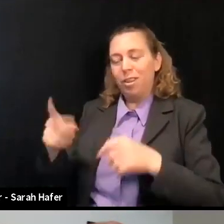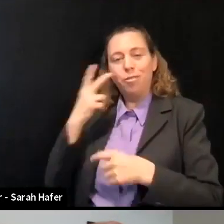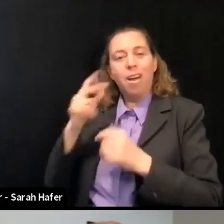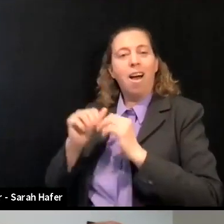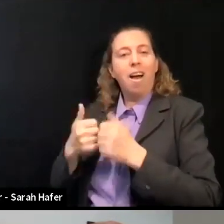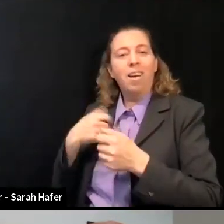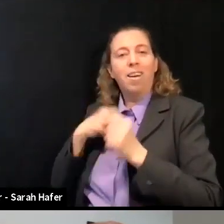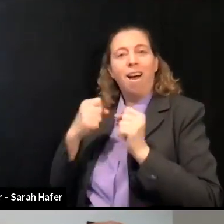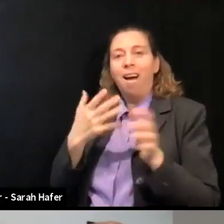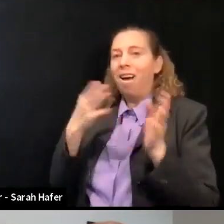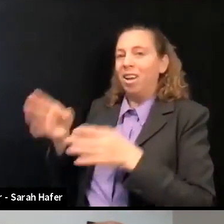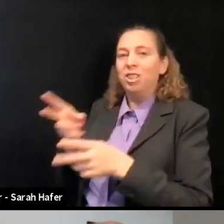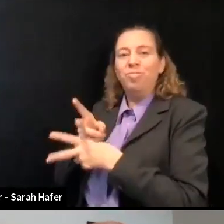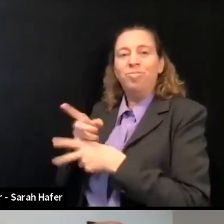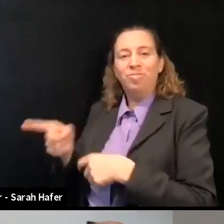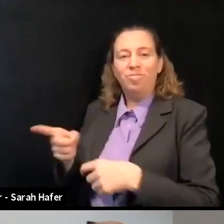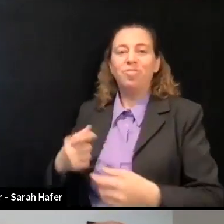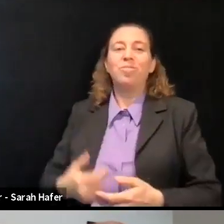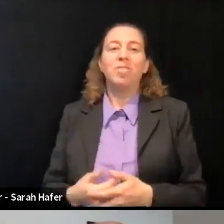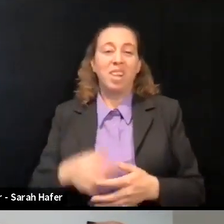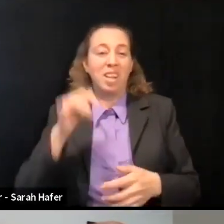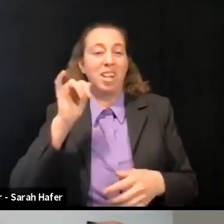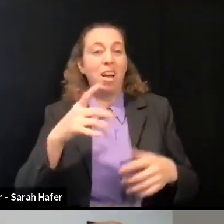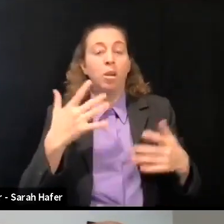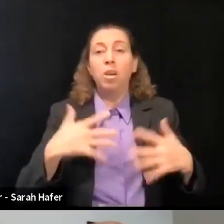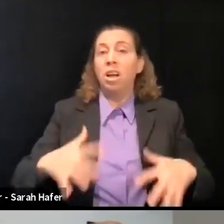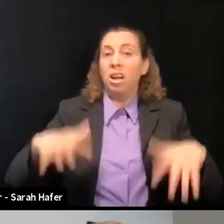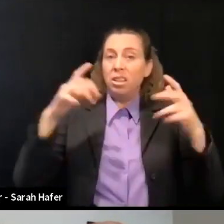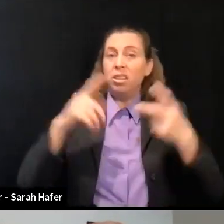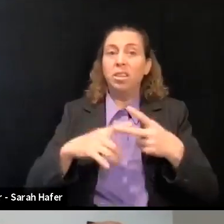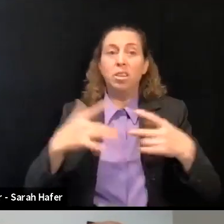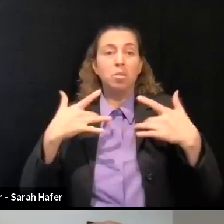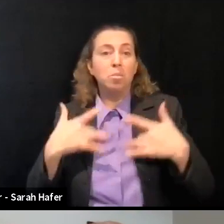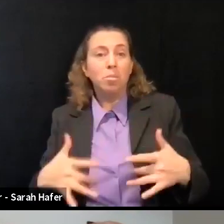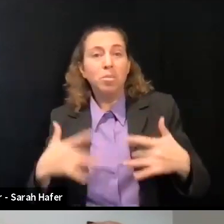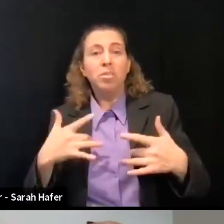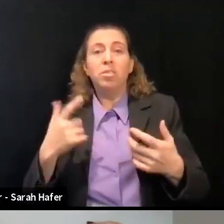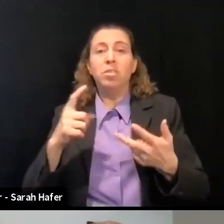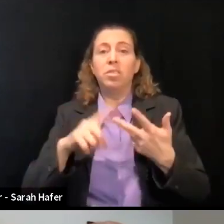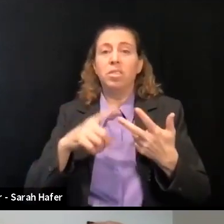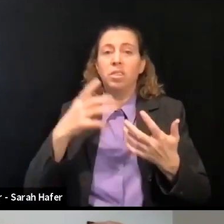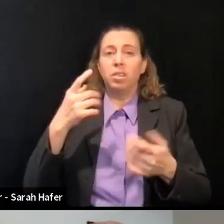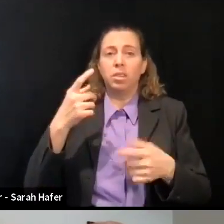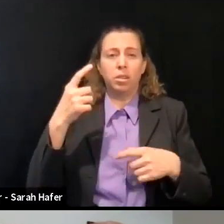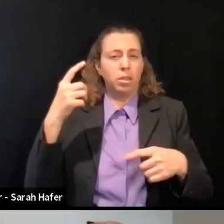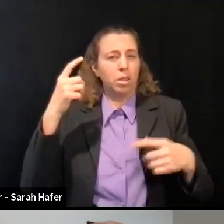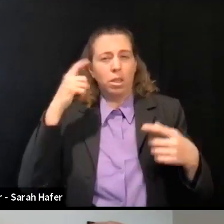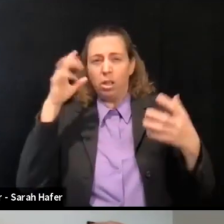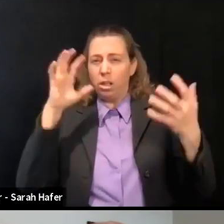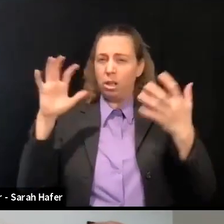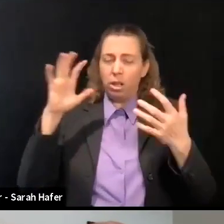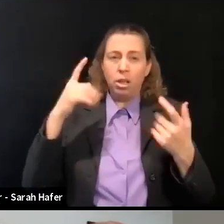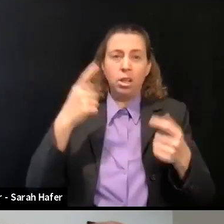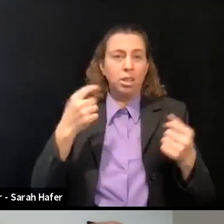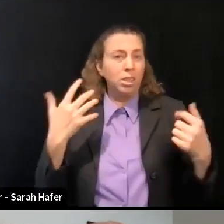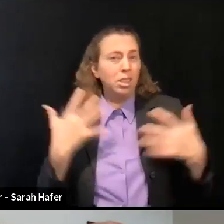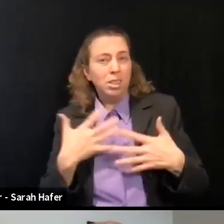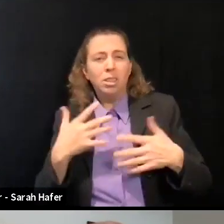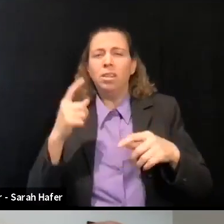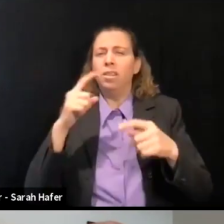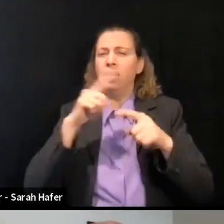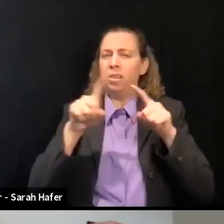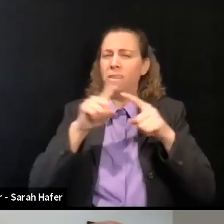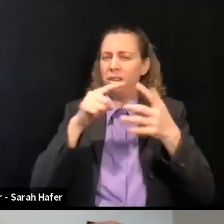anxious, depressed, overwhelmed, confused, scared, there's lots of other feelings that they are experiencing